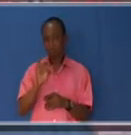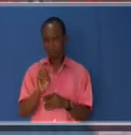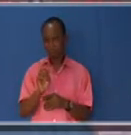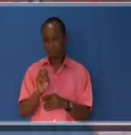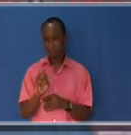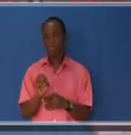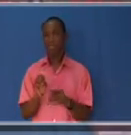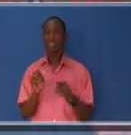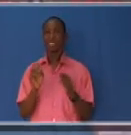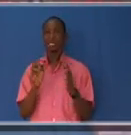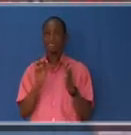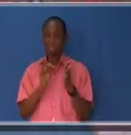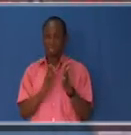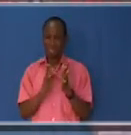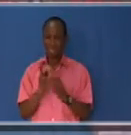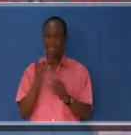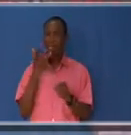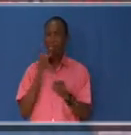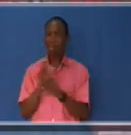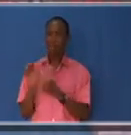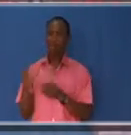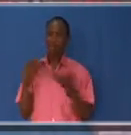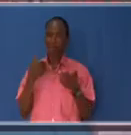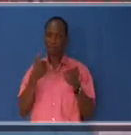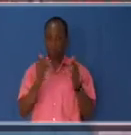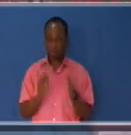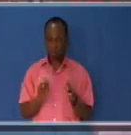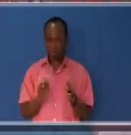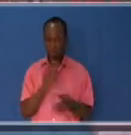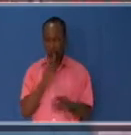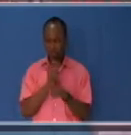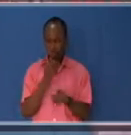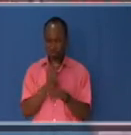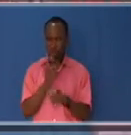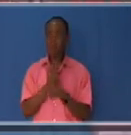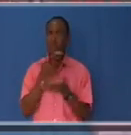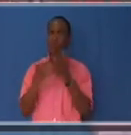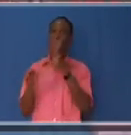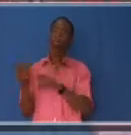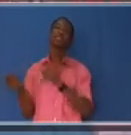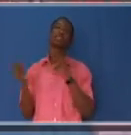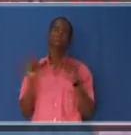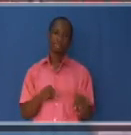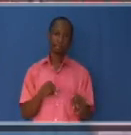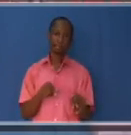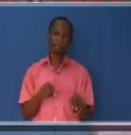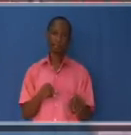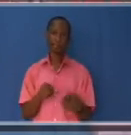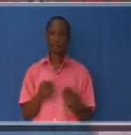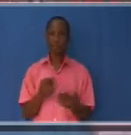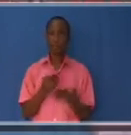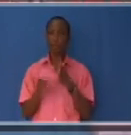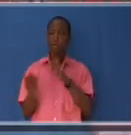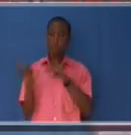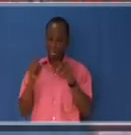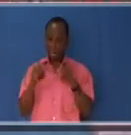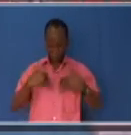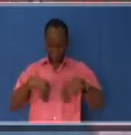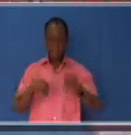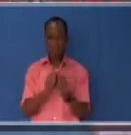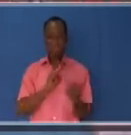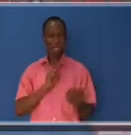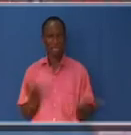se ono a Jesus Christ share bo se okwa oni eja no besoma na ma na ba no waba oba ye nso